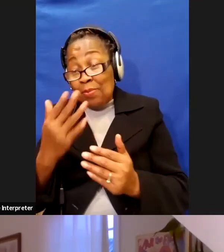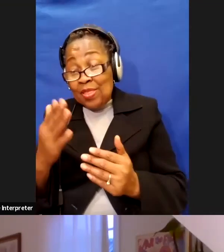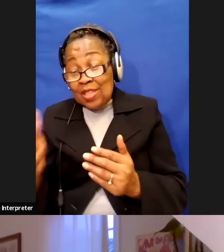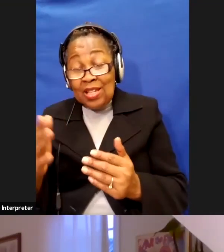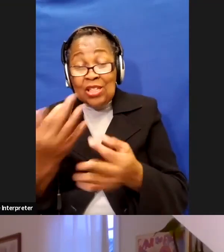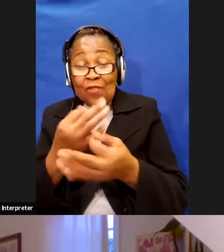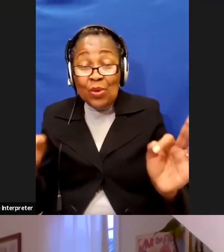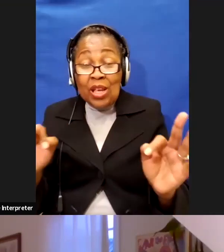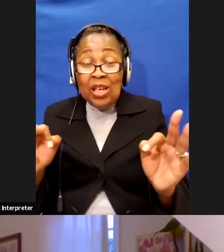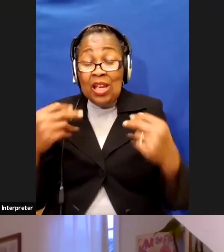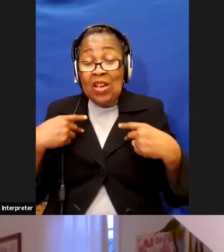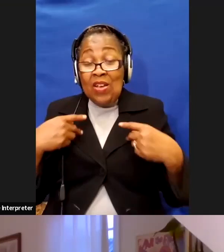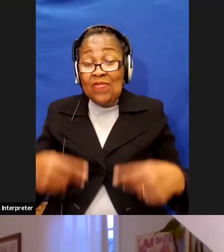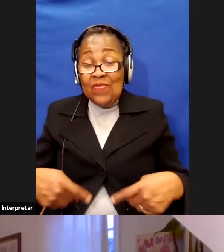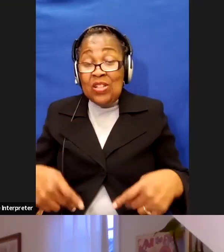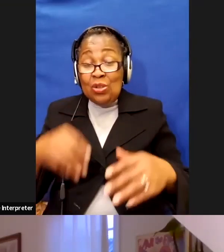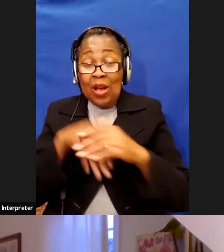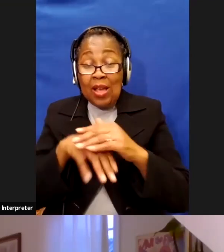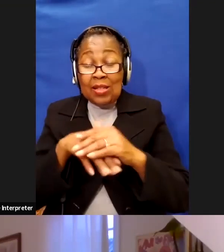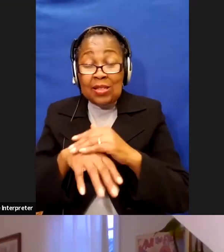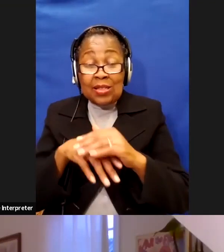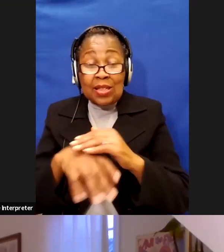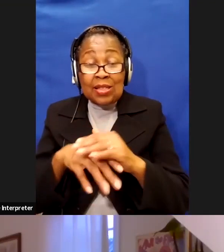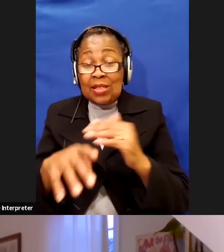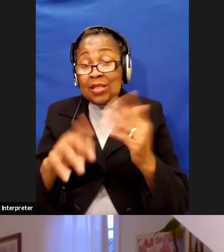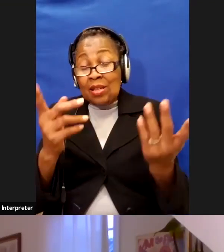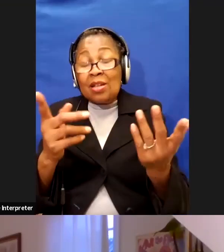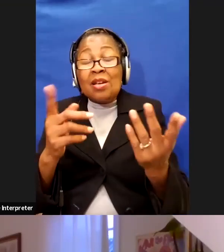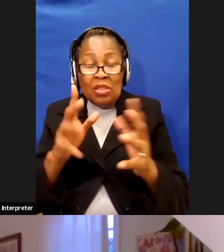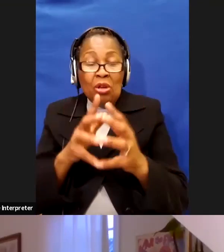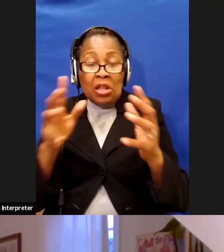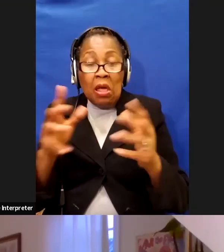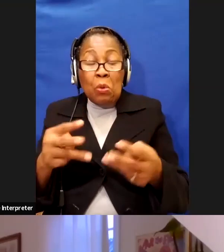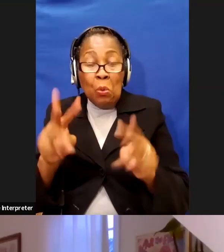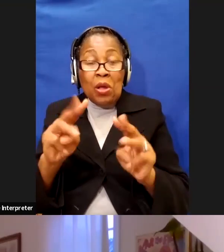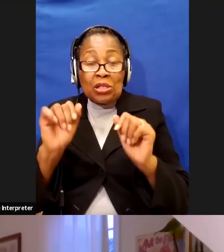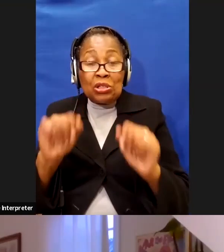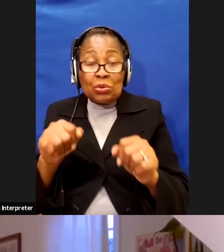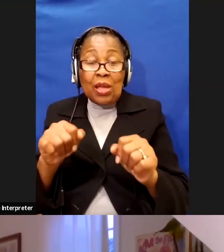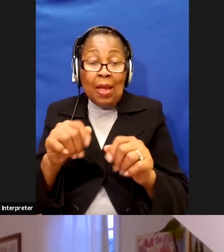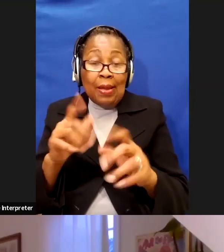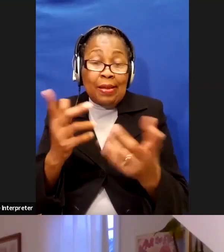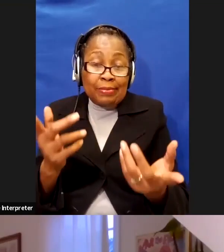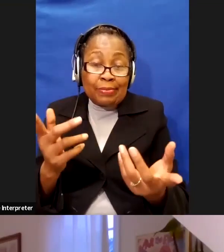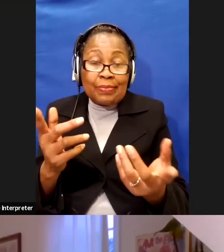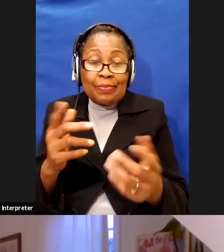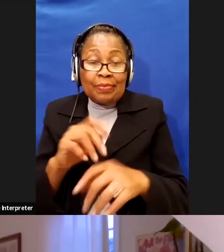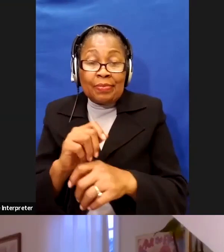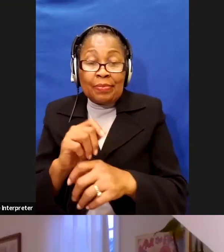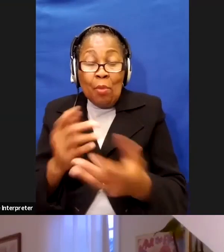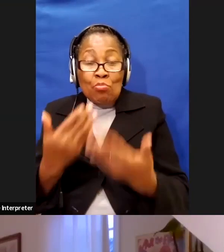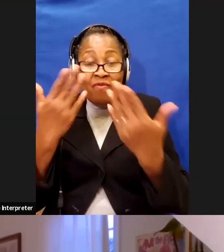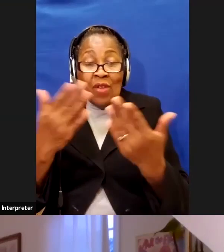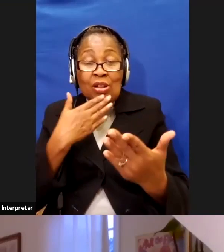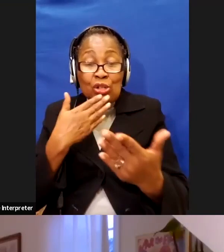or doing DIY captions if you have scripted theater. There's a lot of ways in which you can be scrappy about it and still provide good